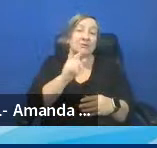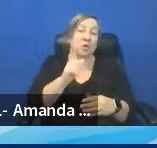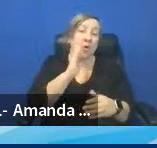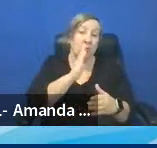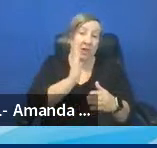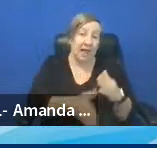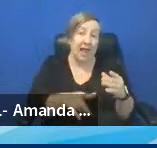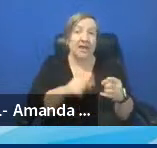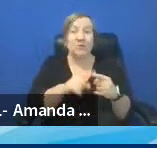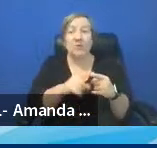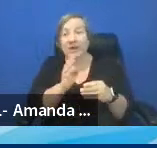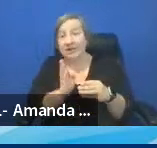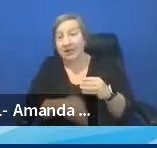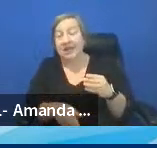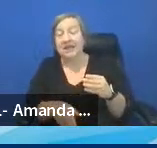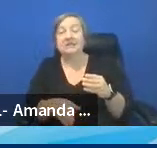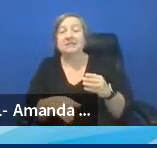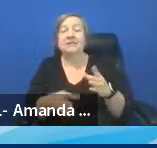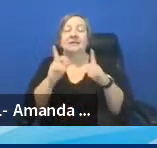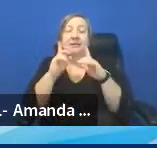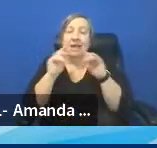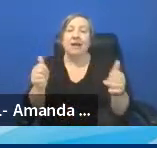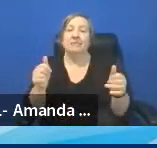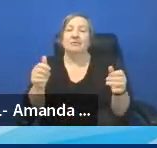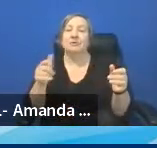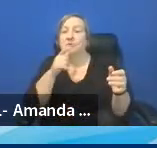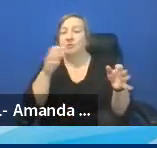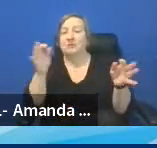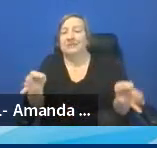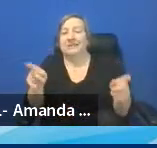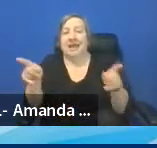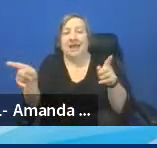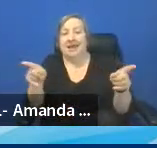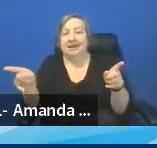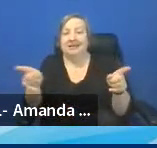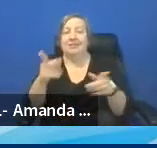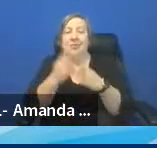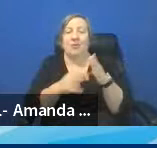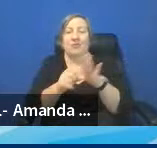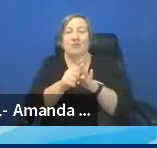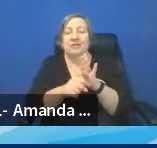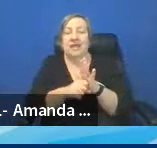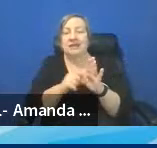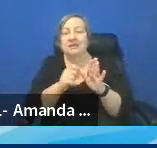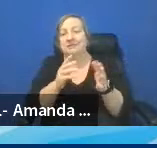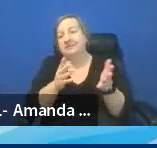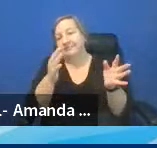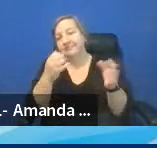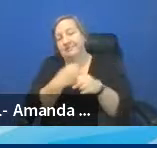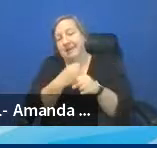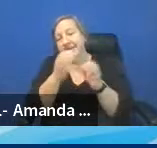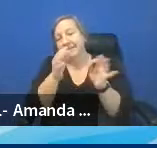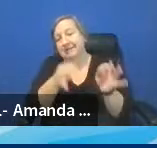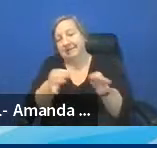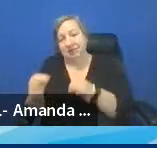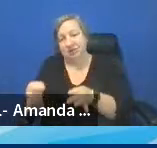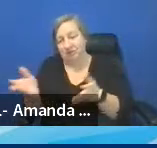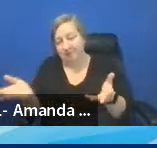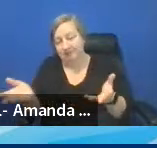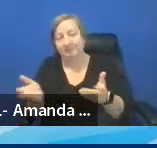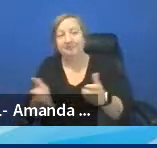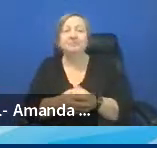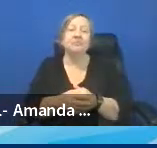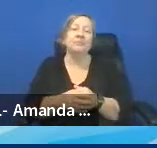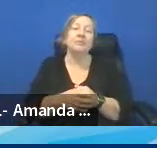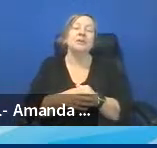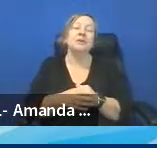it would be up to the decision makers in each state kind of coming together to make that decision. What I will say